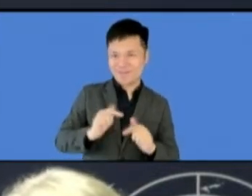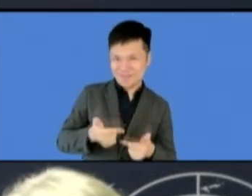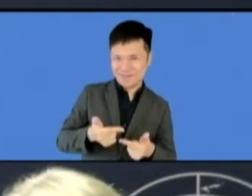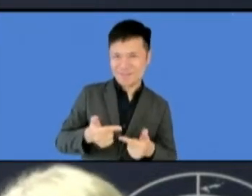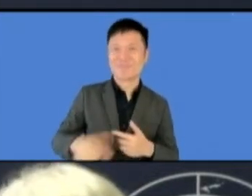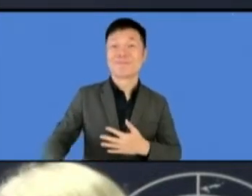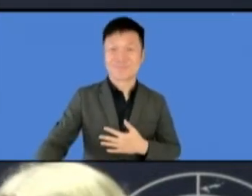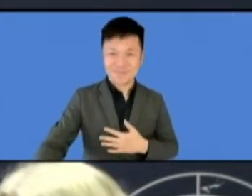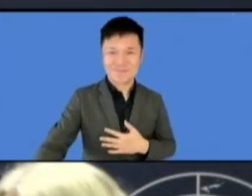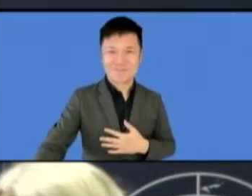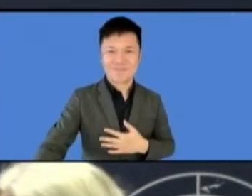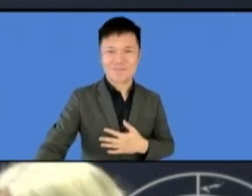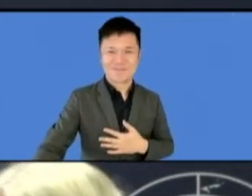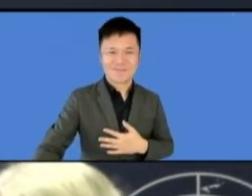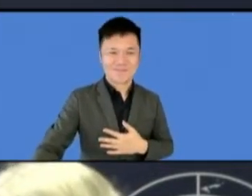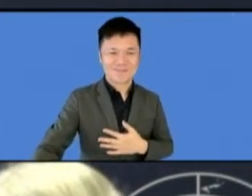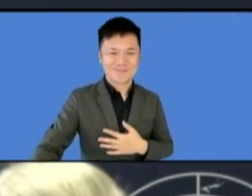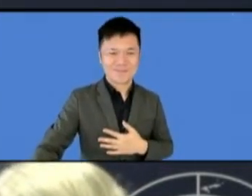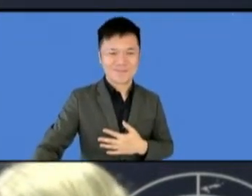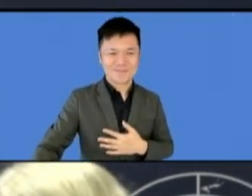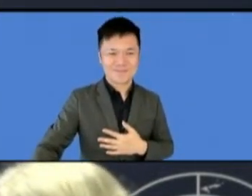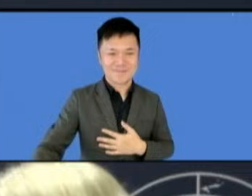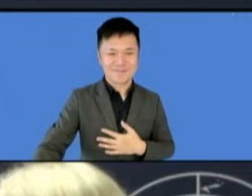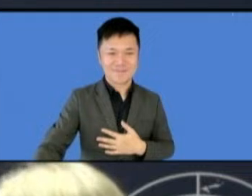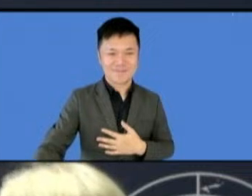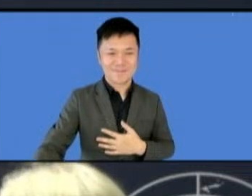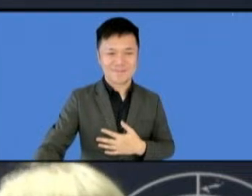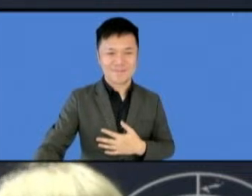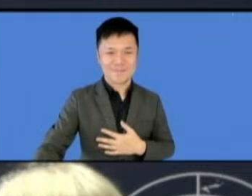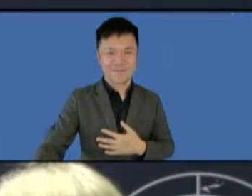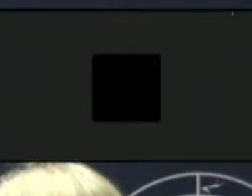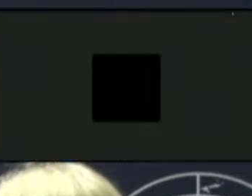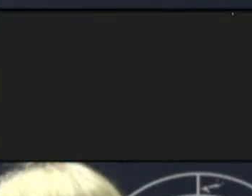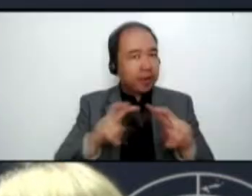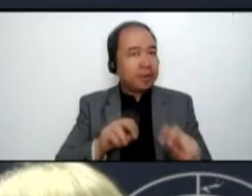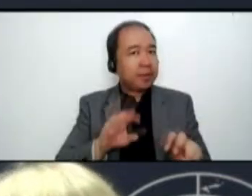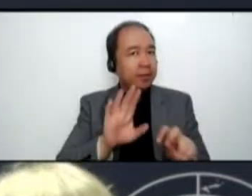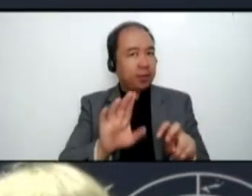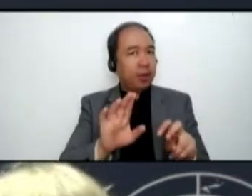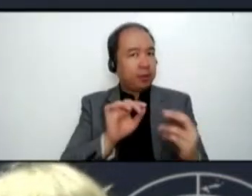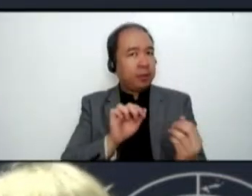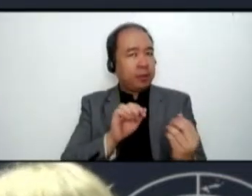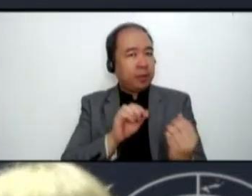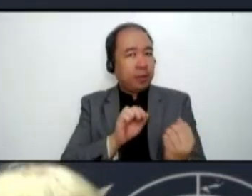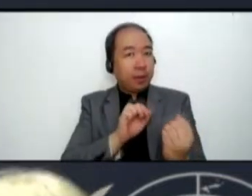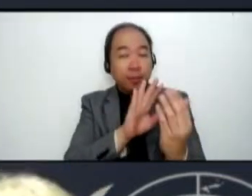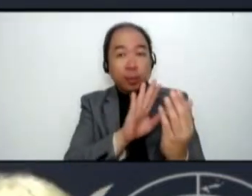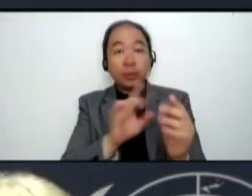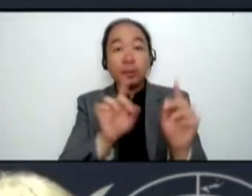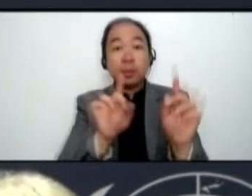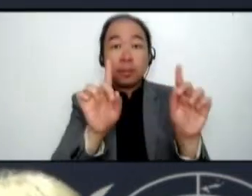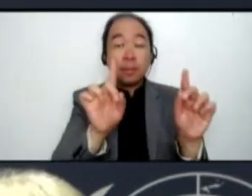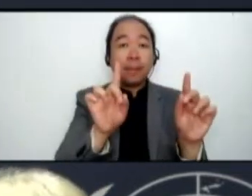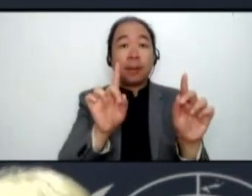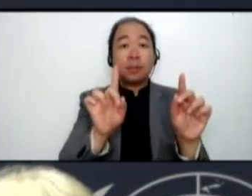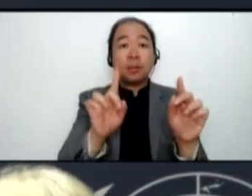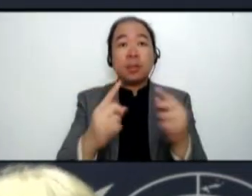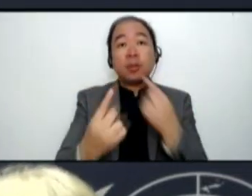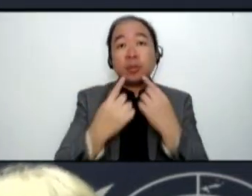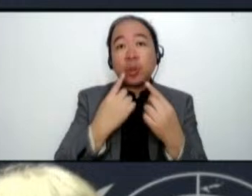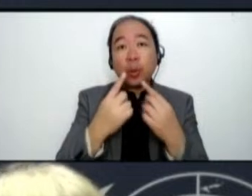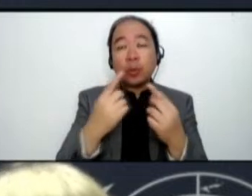for reflecting on the importance of the life course approach, but also talking about dialogue and the tone of dialogue between